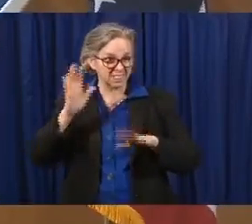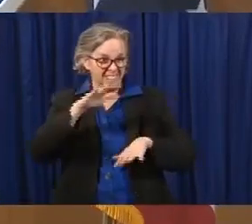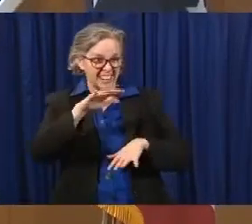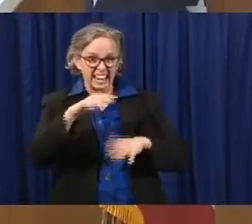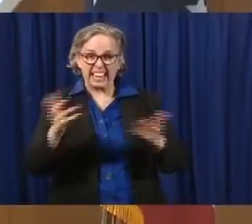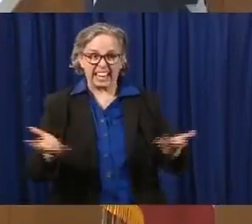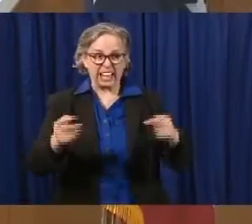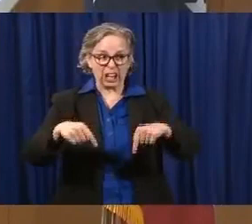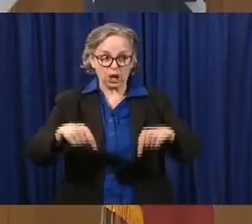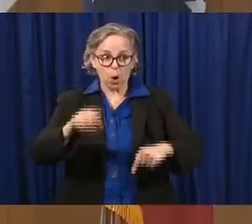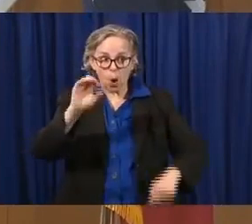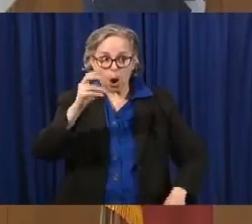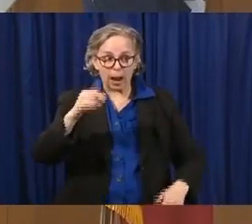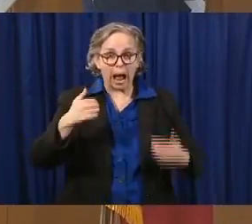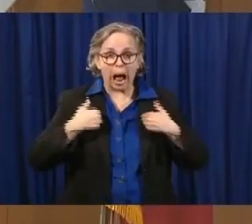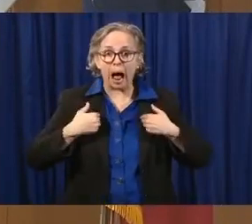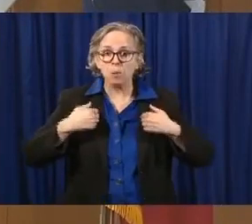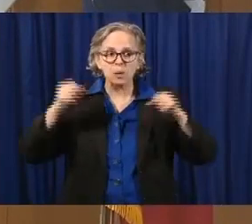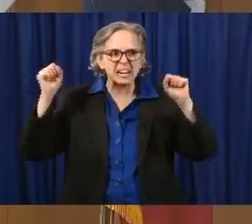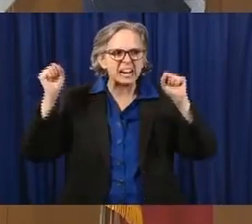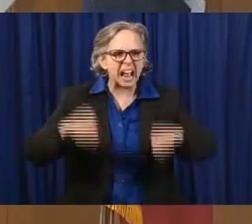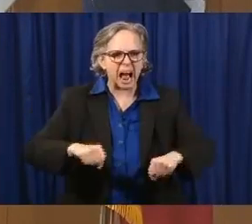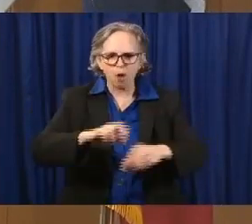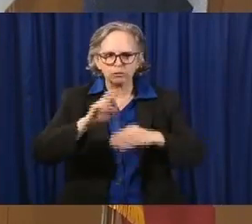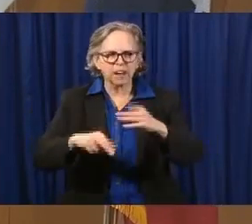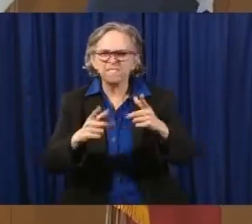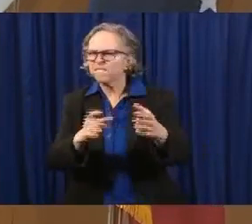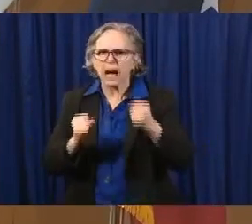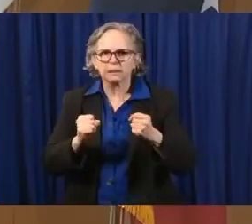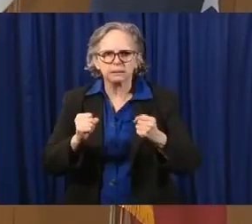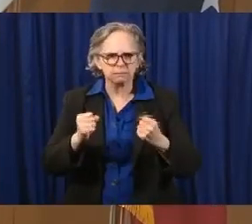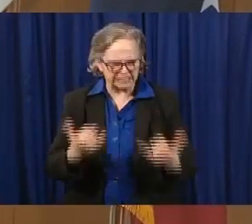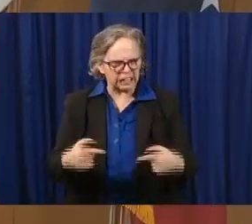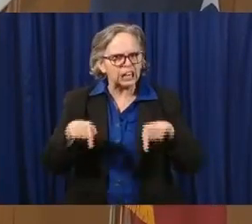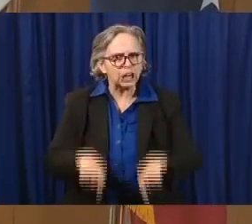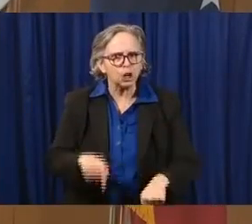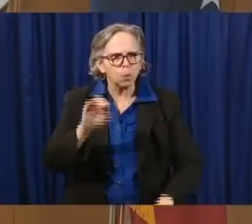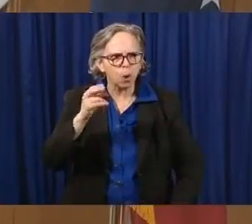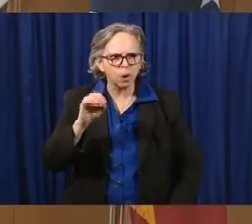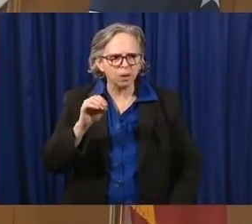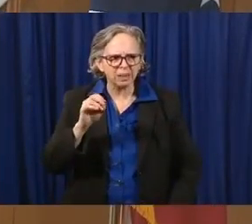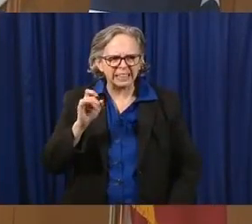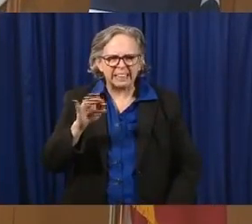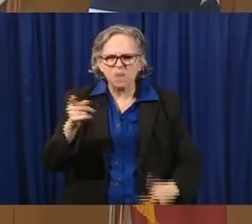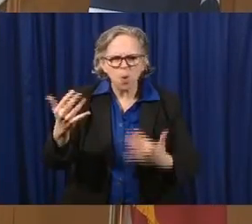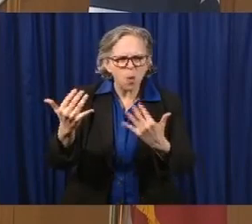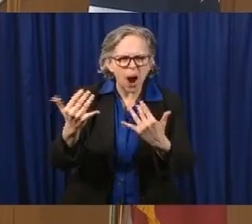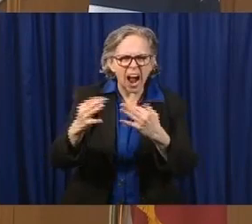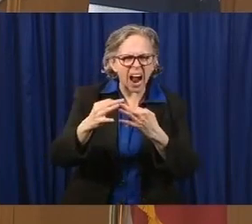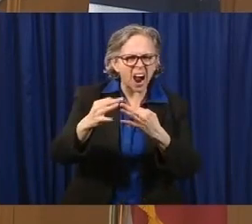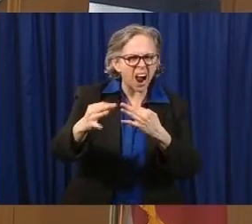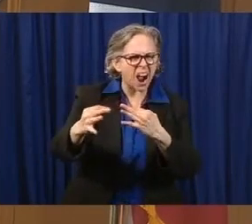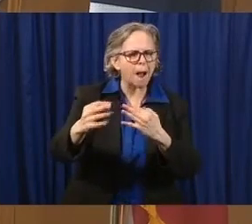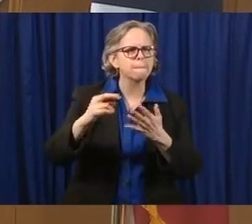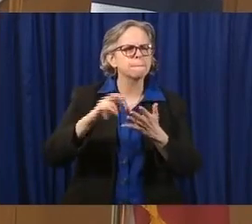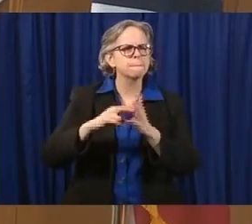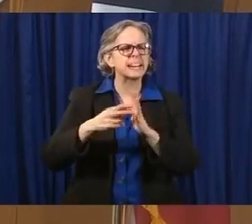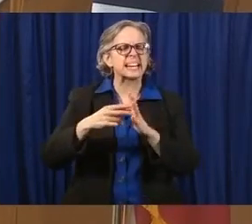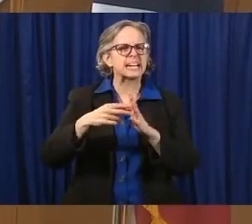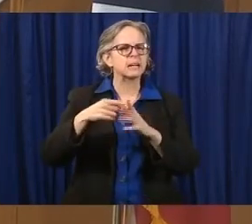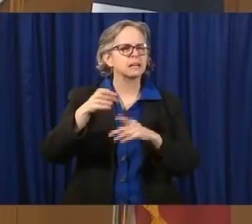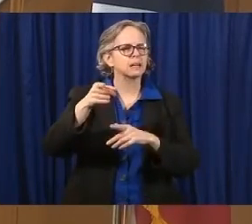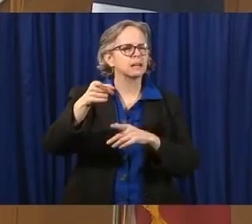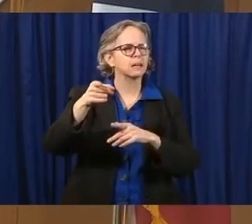tests returned quickly. If somebody is not getting it returned quickly, there is a problem that we need